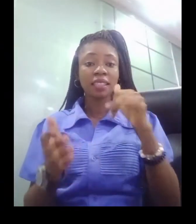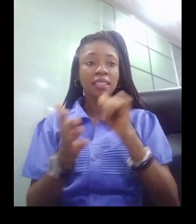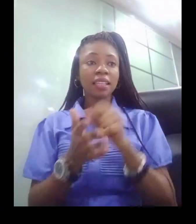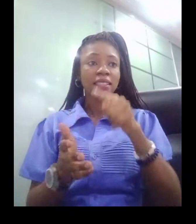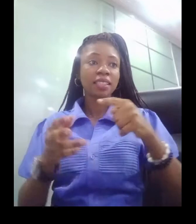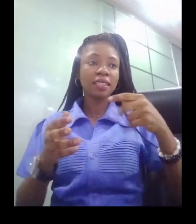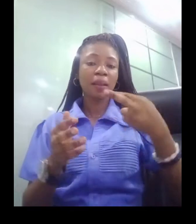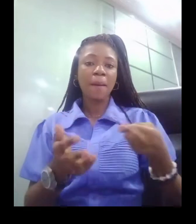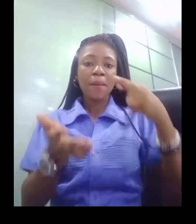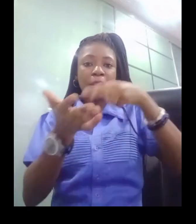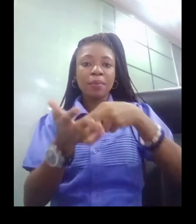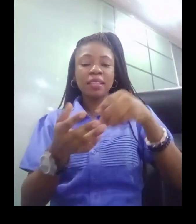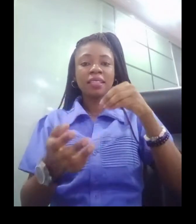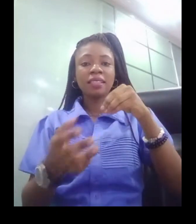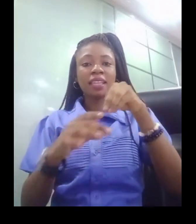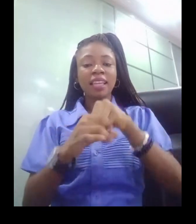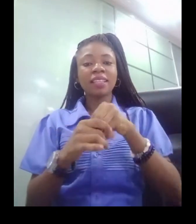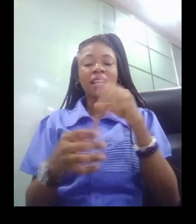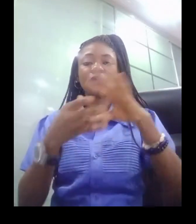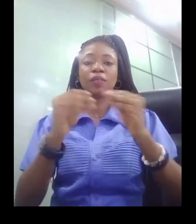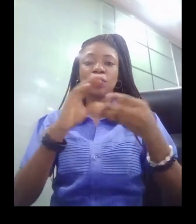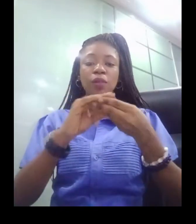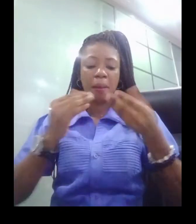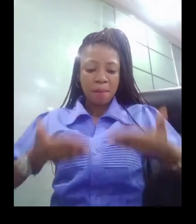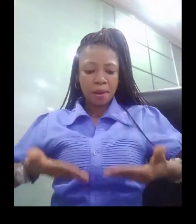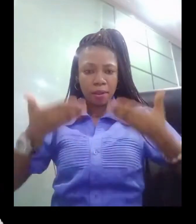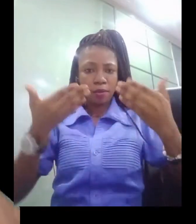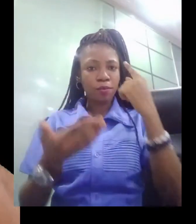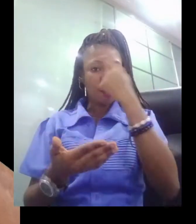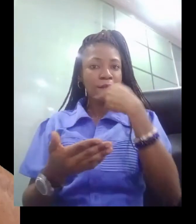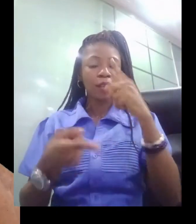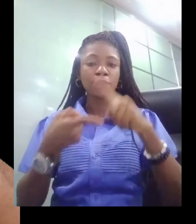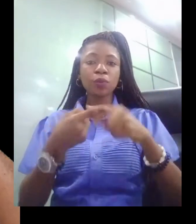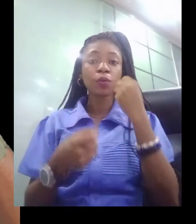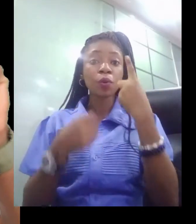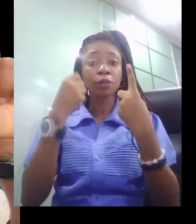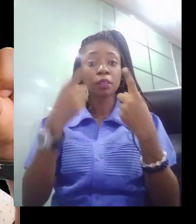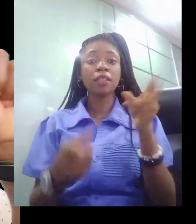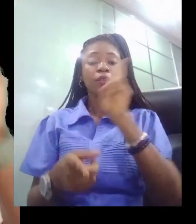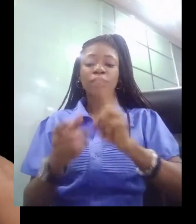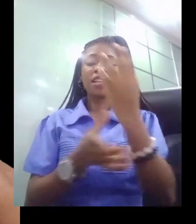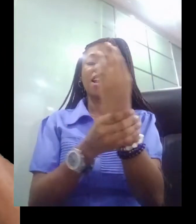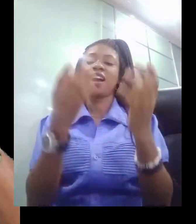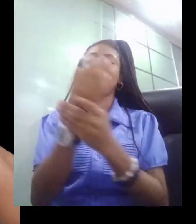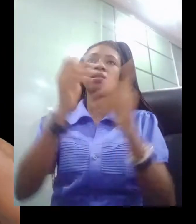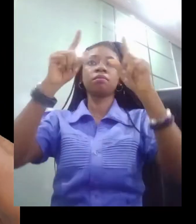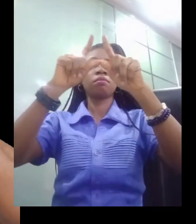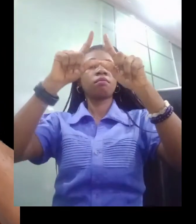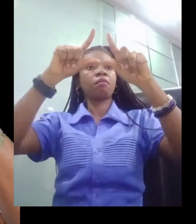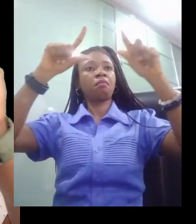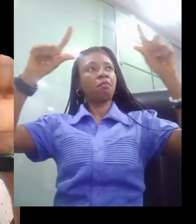story, bringing in our face to understand. She uses her hand, her finger,